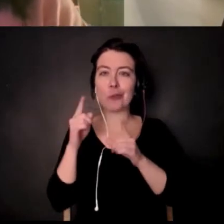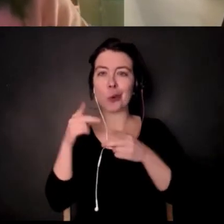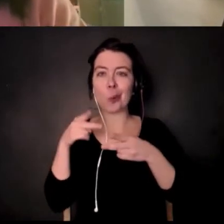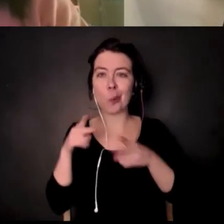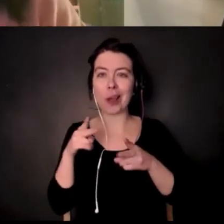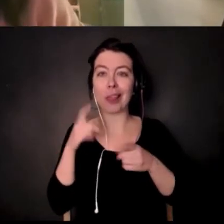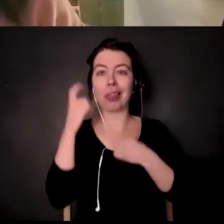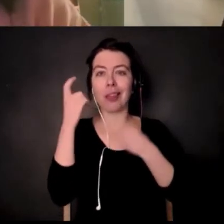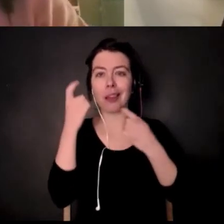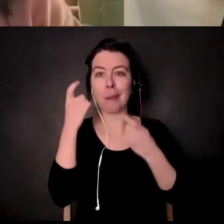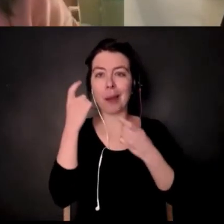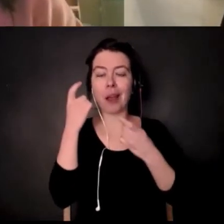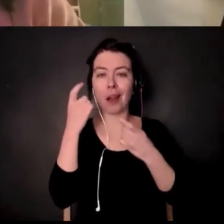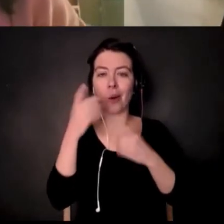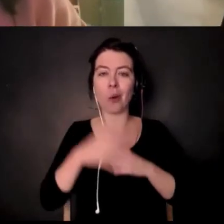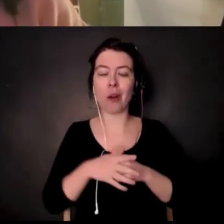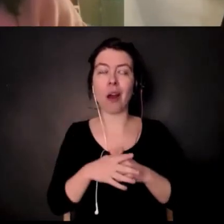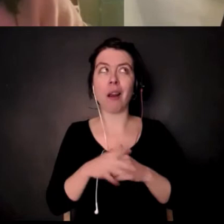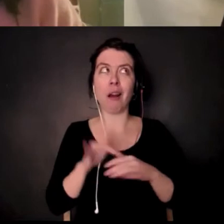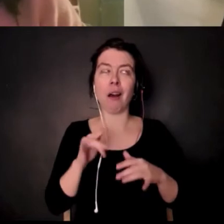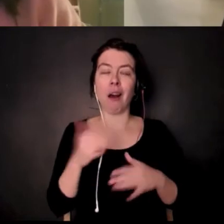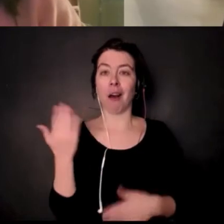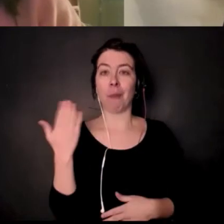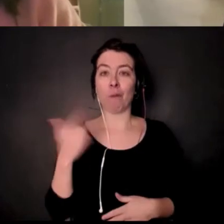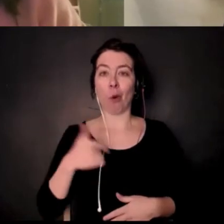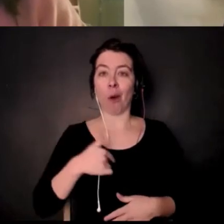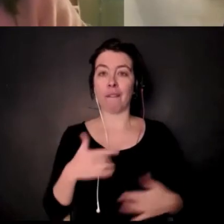feeling overwhelmed and overcommitted to certain things,